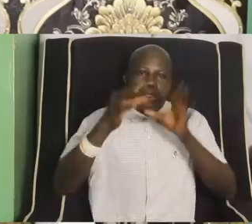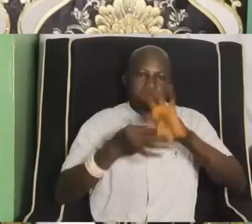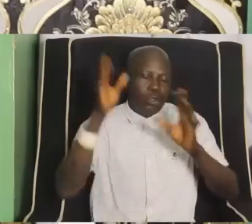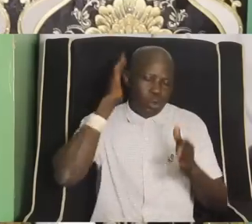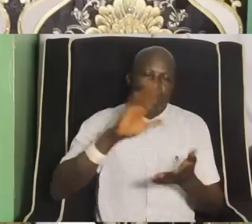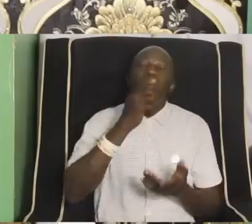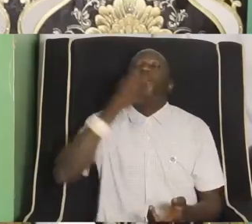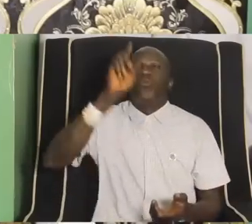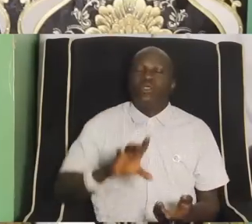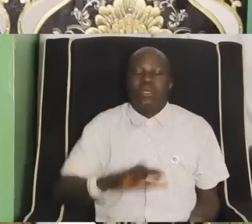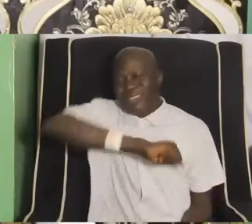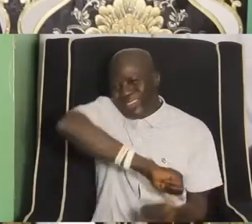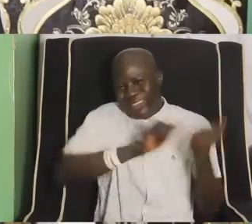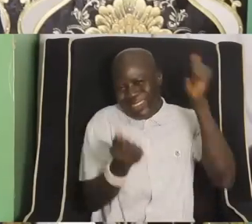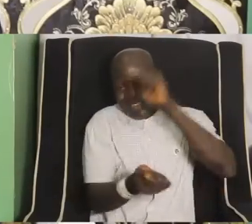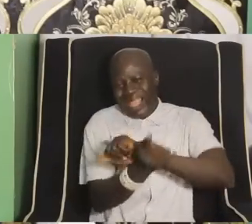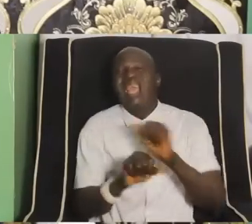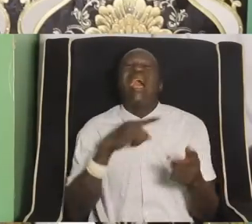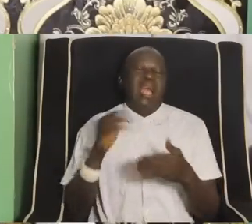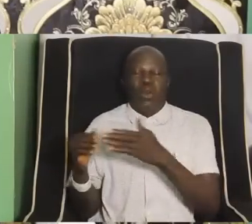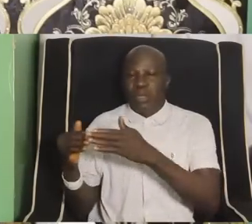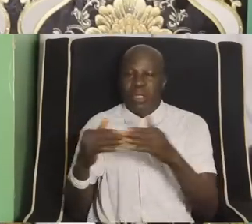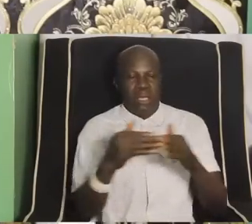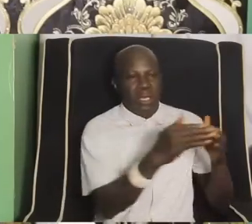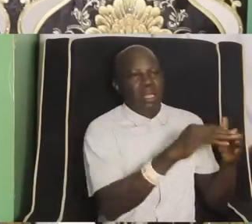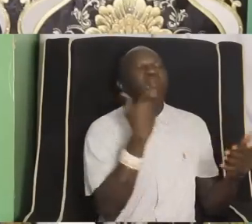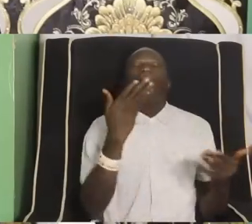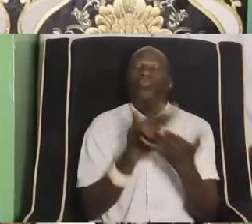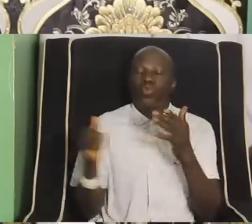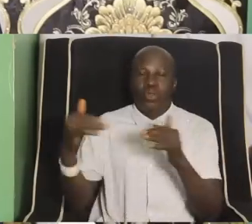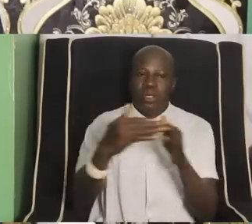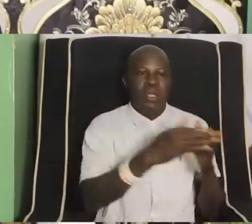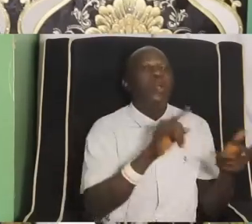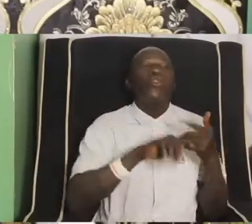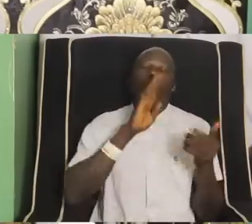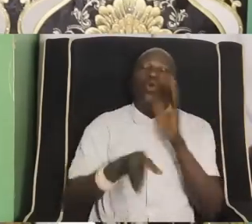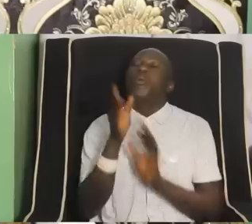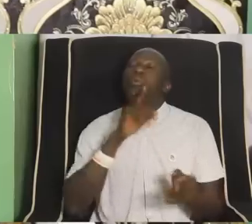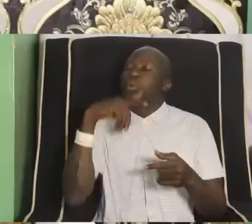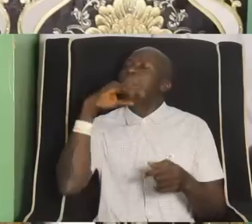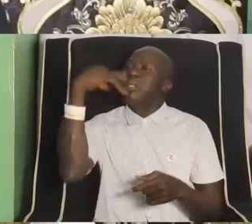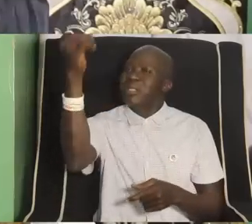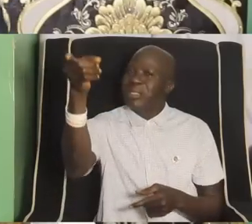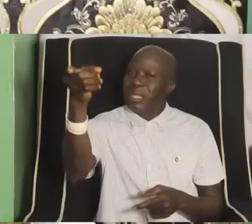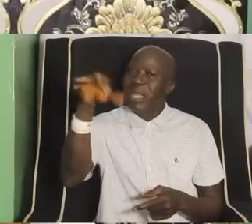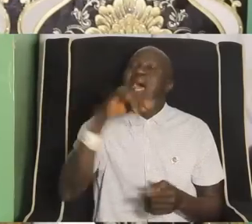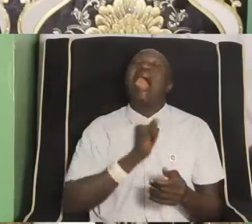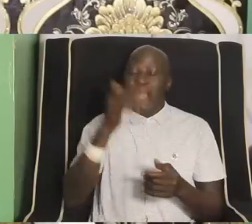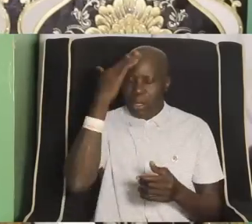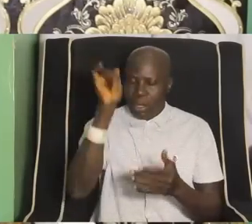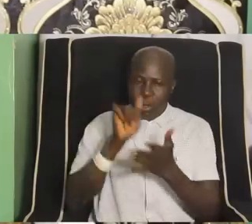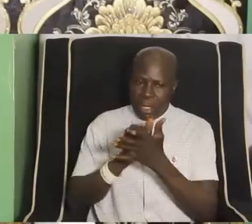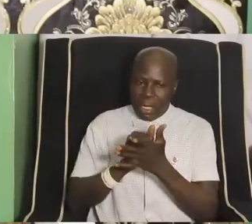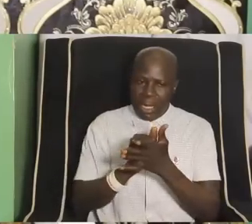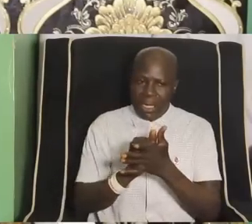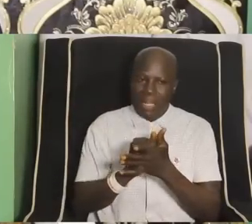pada. Your story must change. Mo ma juwe fun e dada. I will give you the full description. Mo se ma debe. How you get there? Mo de mo pe. And I know